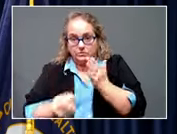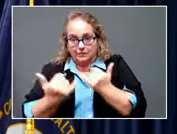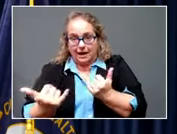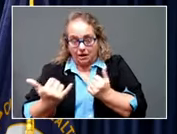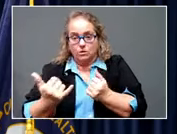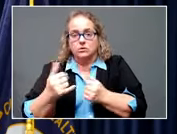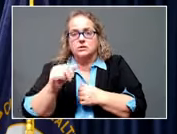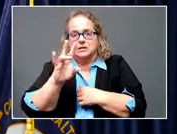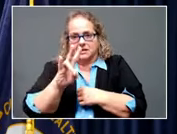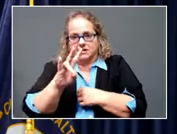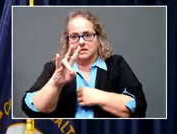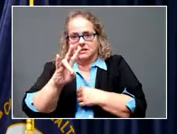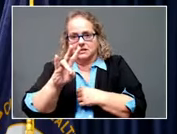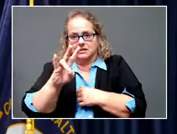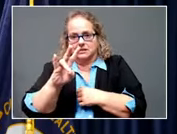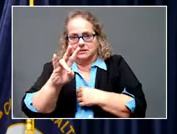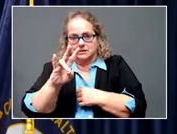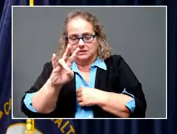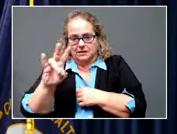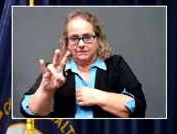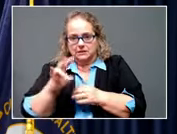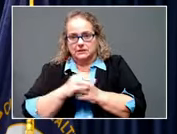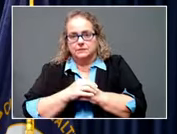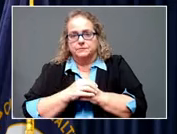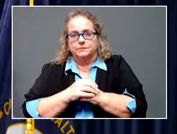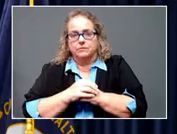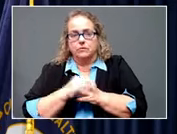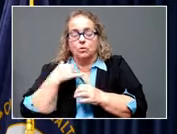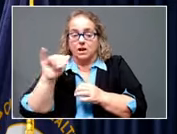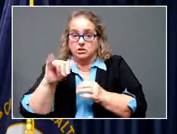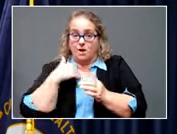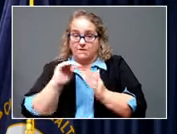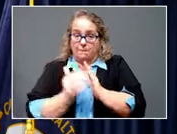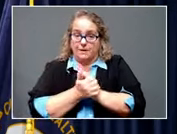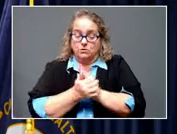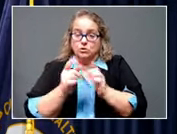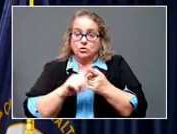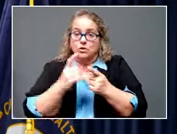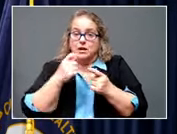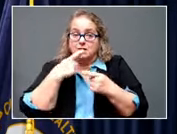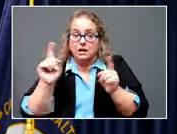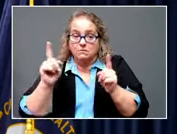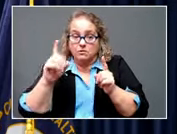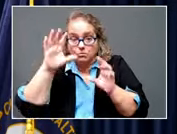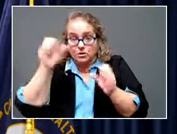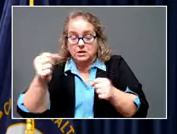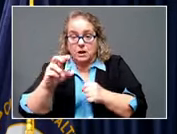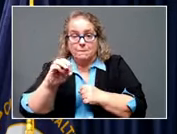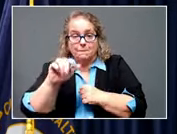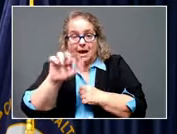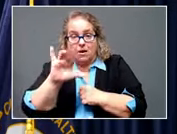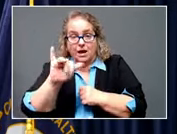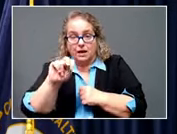We've also had an amendment to the major declaration by the president. Marion County has been added to the disaster